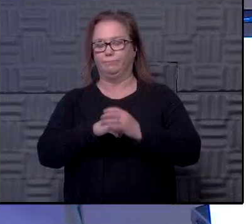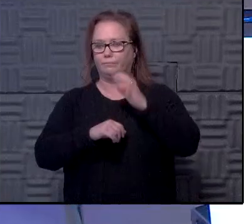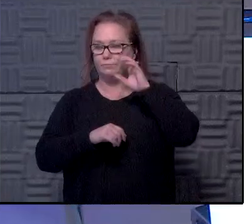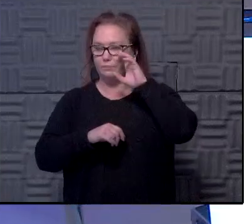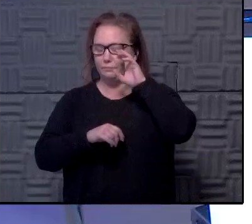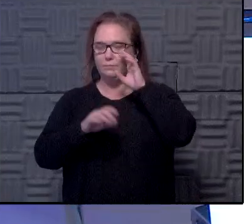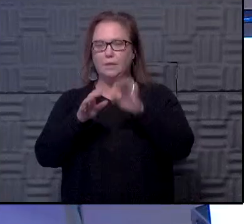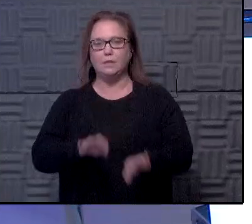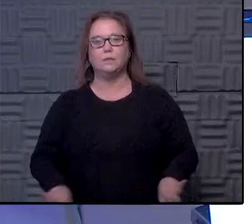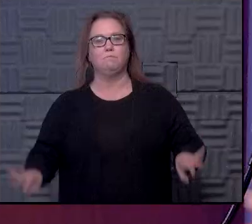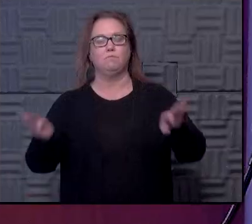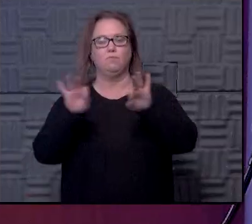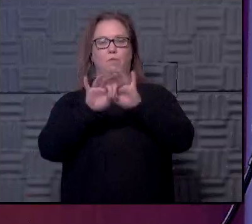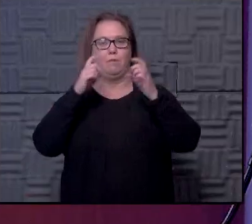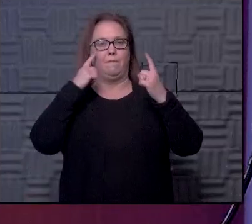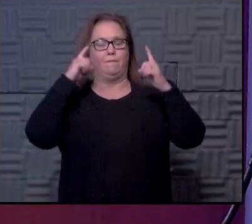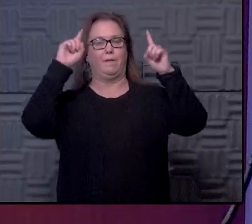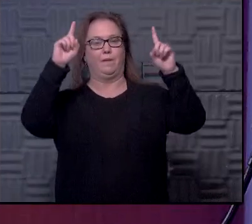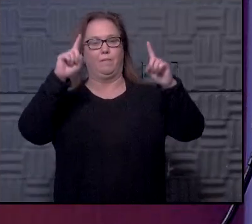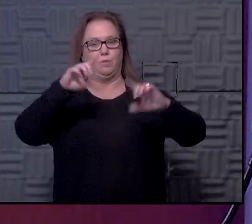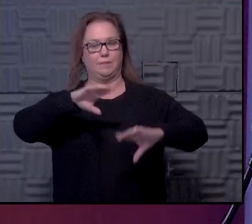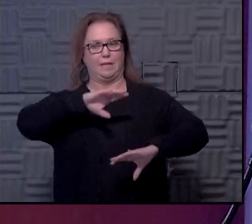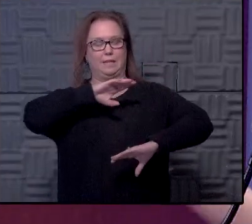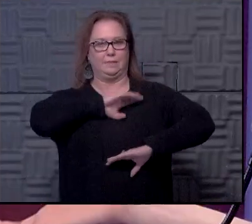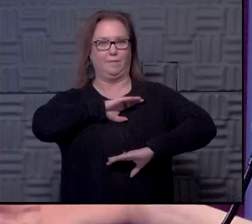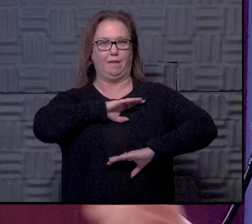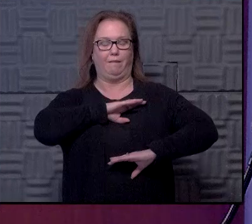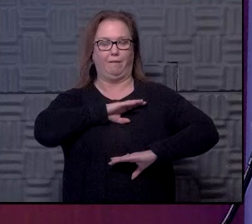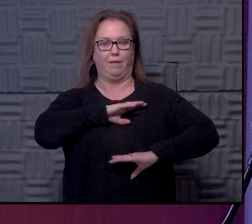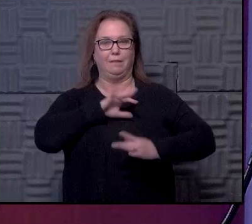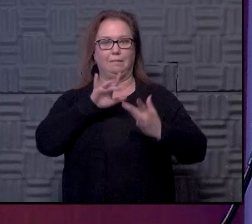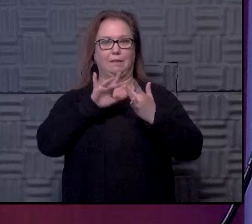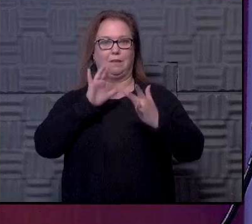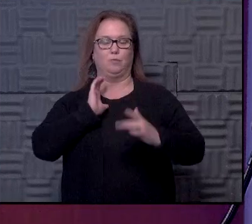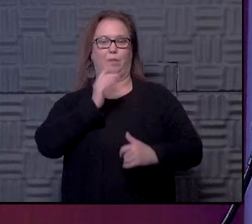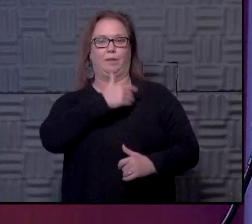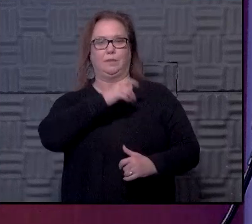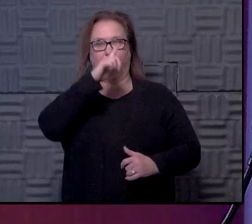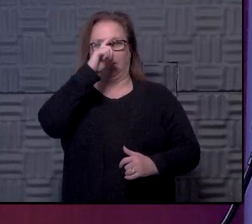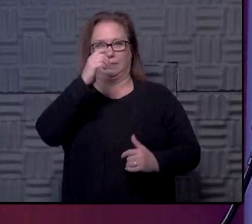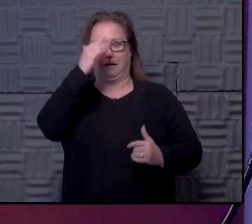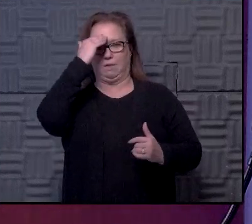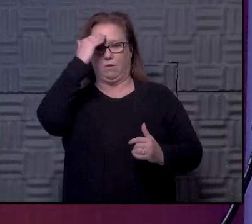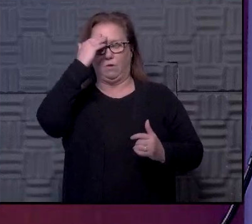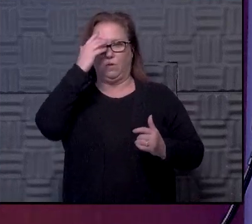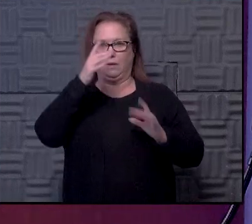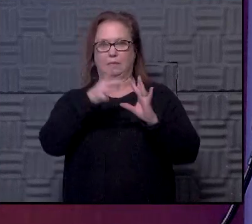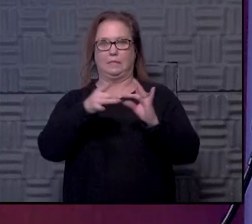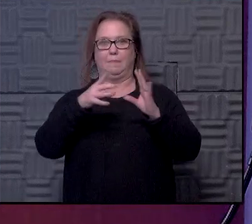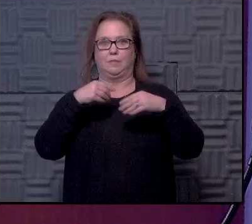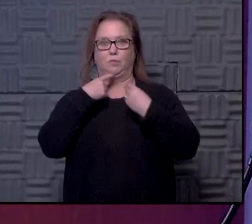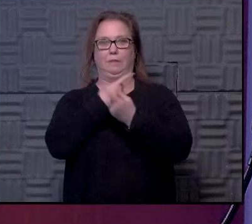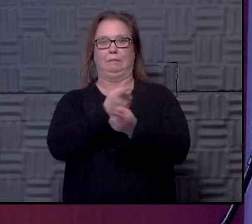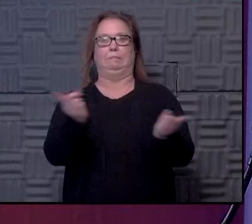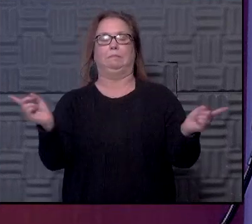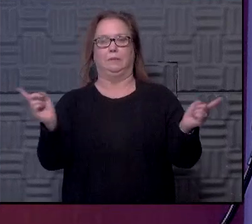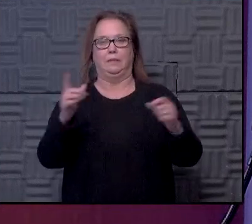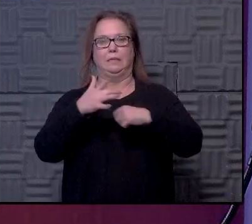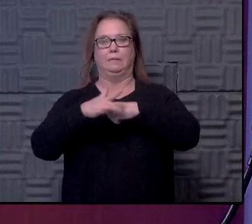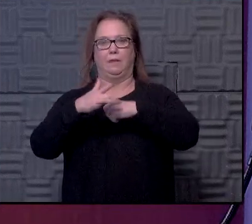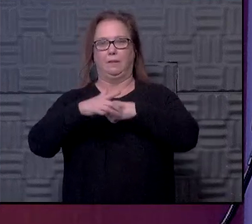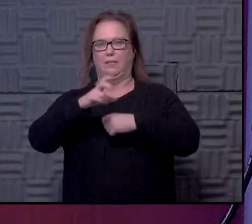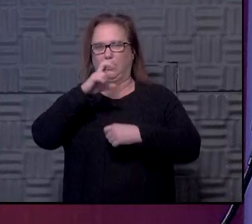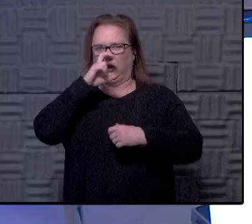that the effectiveness of it, and if you do meet the criteria, to get in touch with us, because I know that's a message that we need to get out there, is that it's